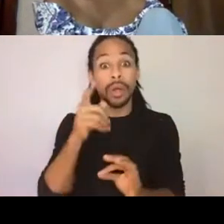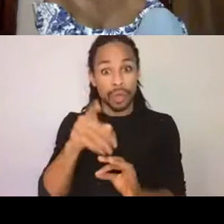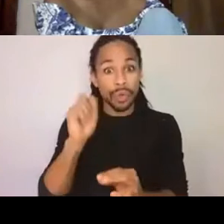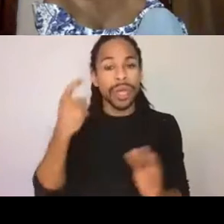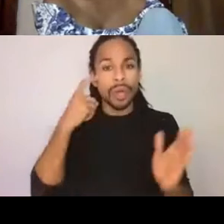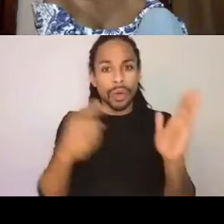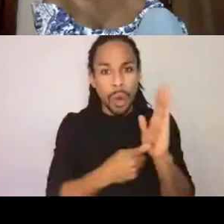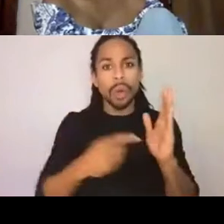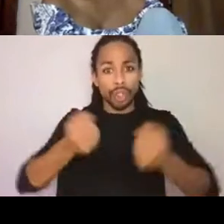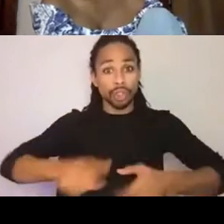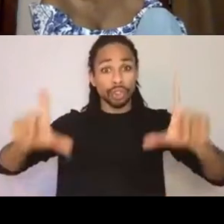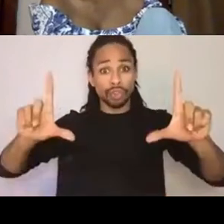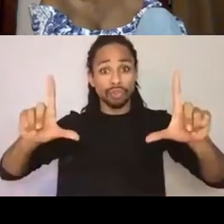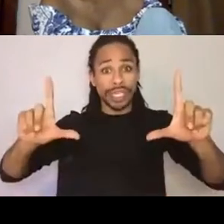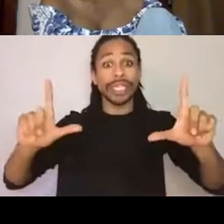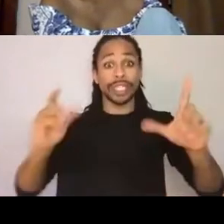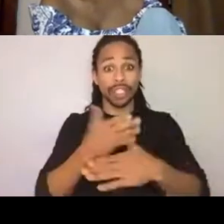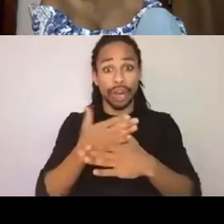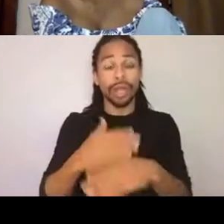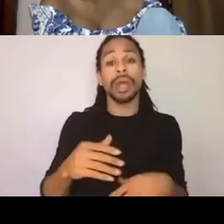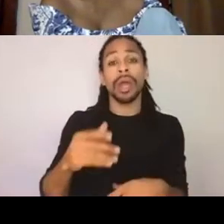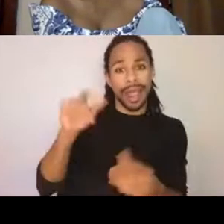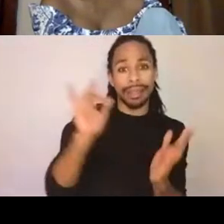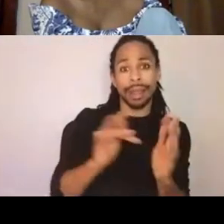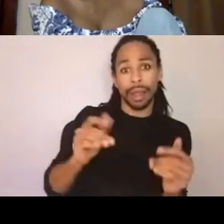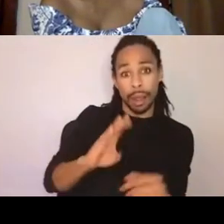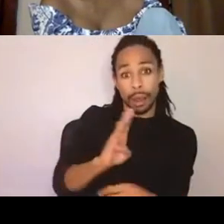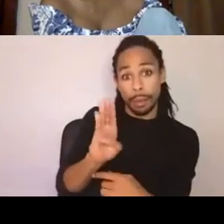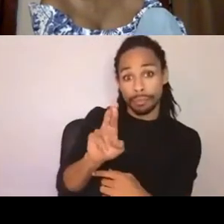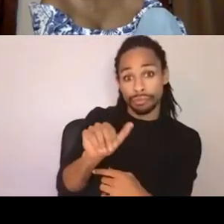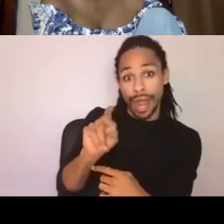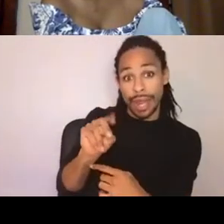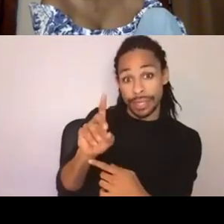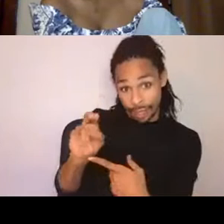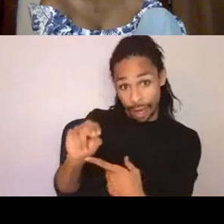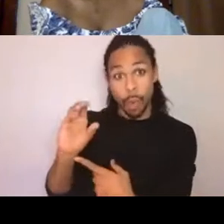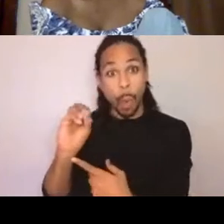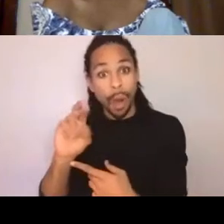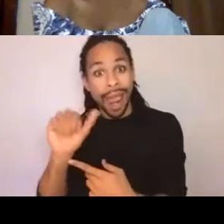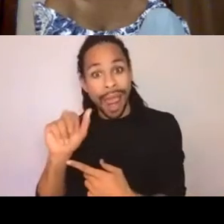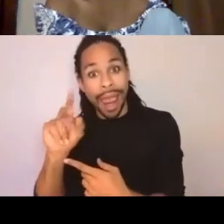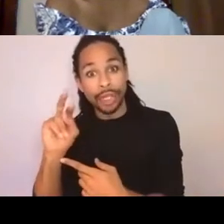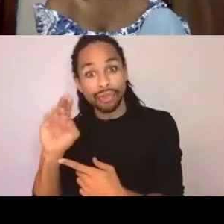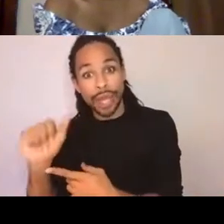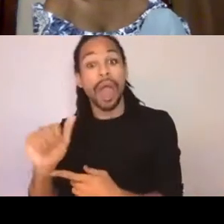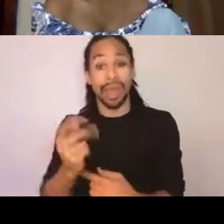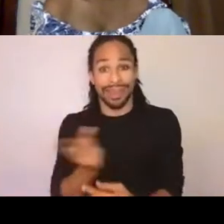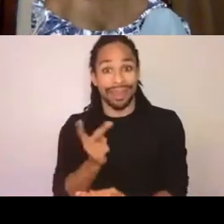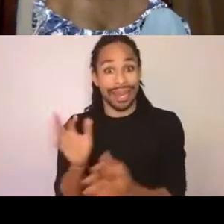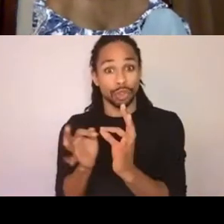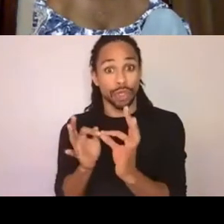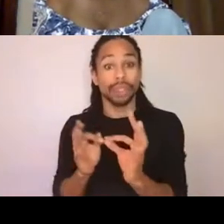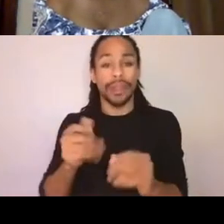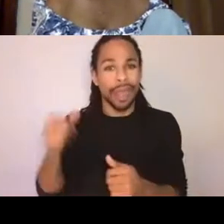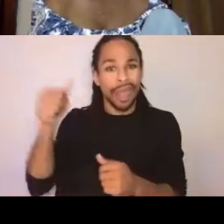sharing, please click on Brendan or Andrea's box and click on the three dots in the corner, then select pin video. In the meantime,